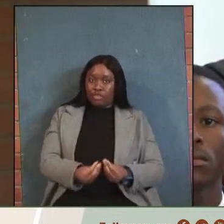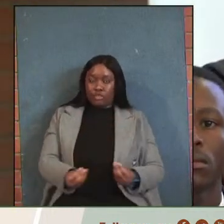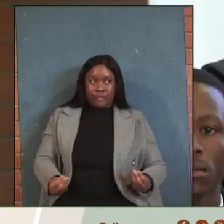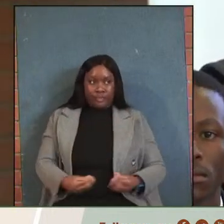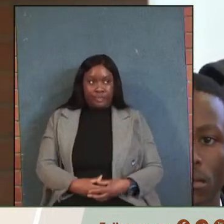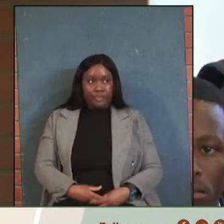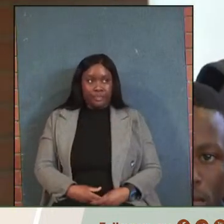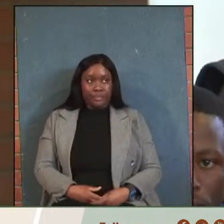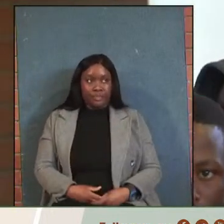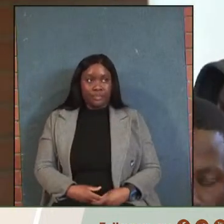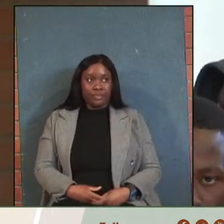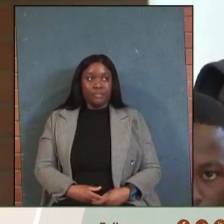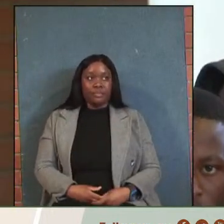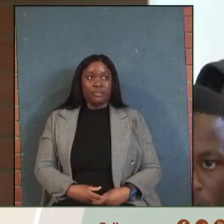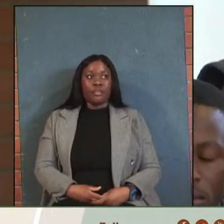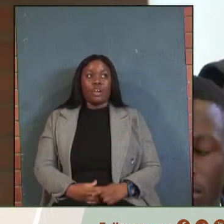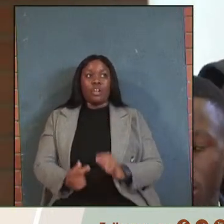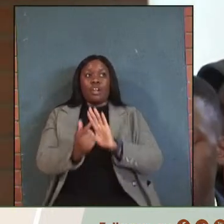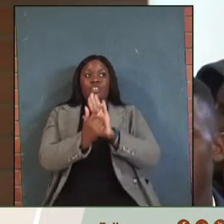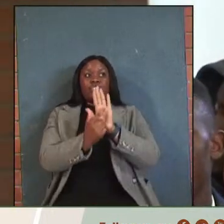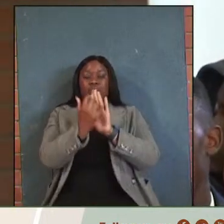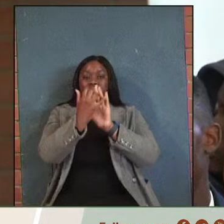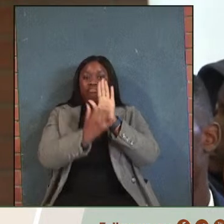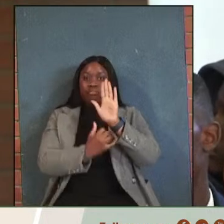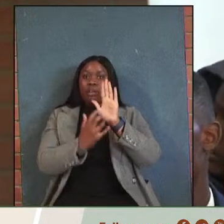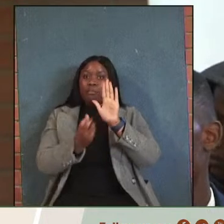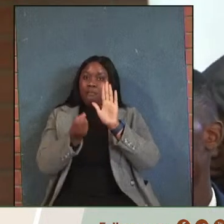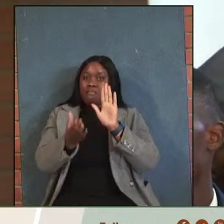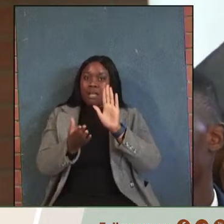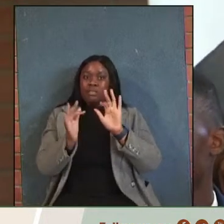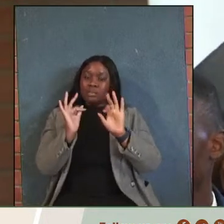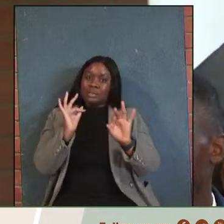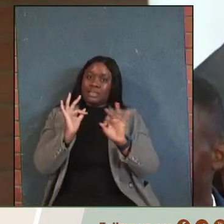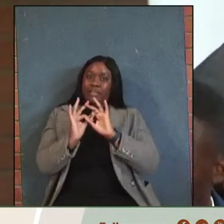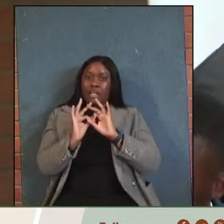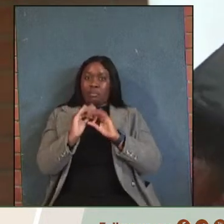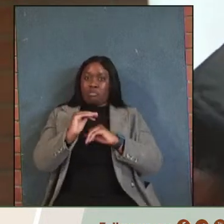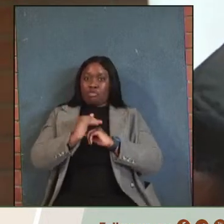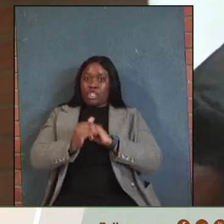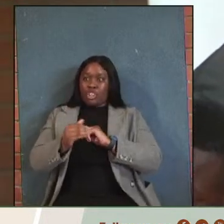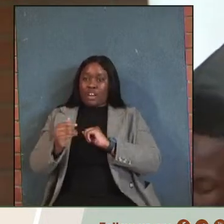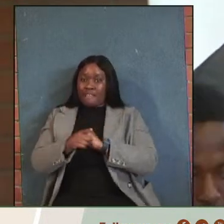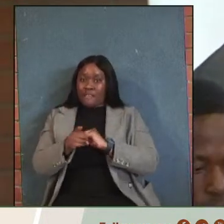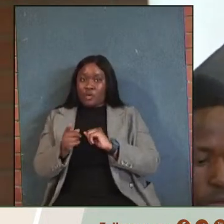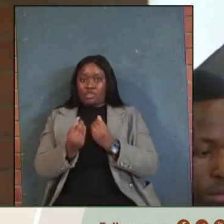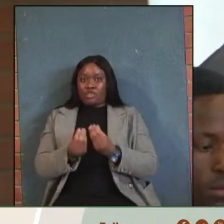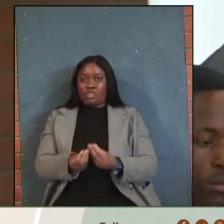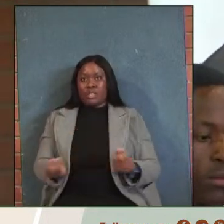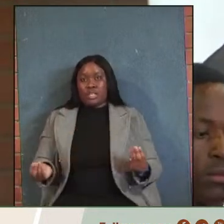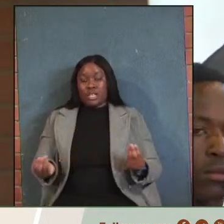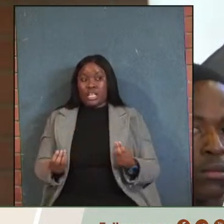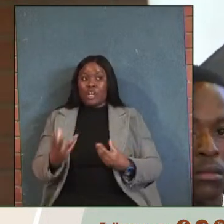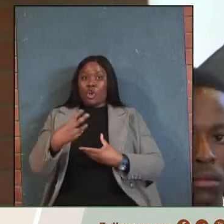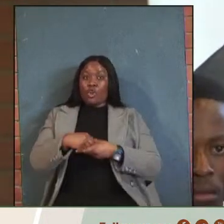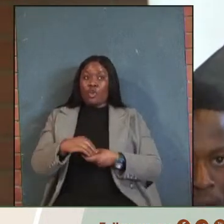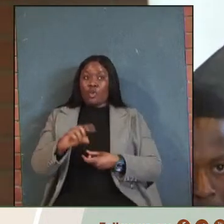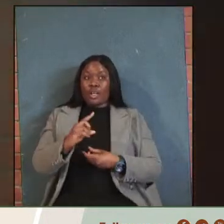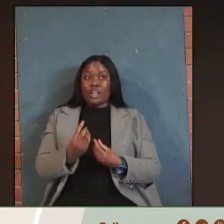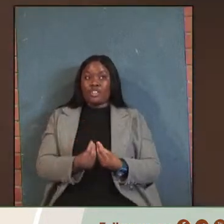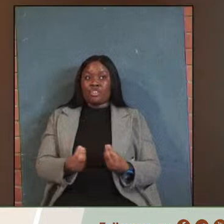also legislation that provides specific protection for children, and it includes Child Care Act